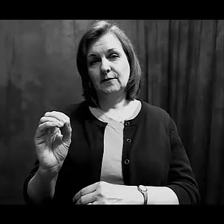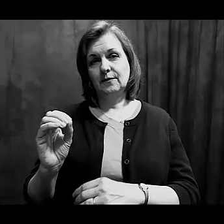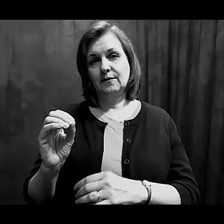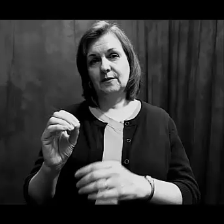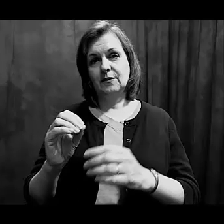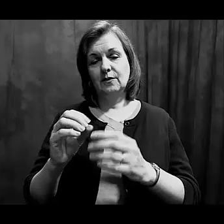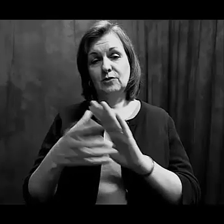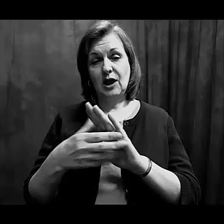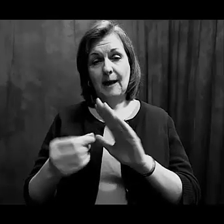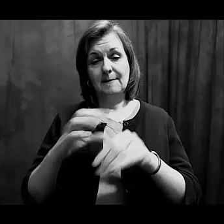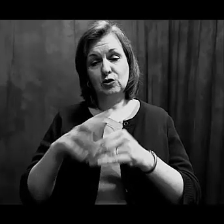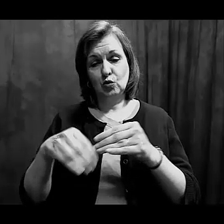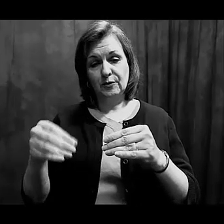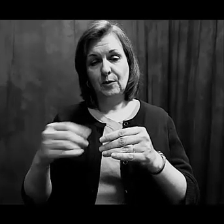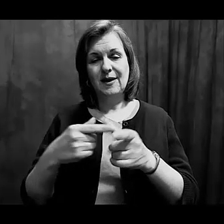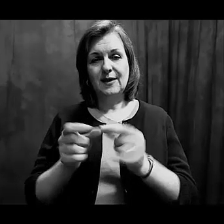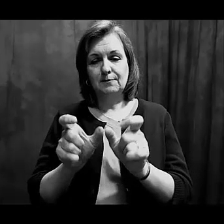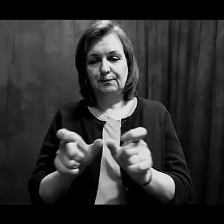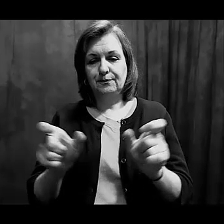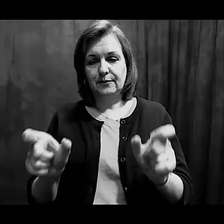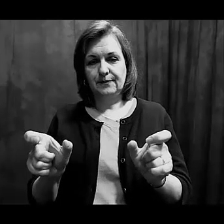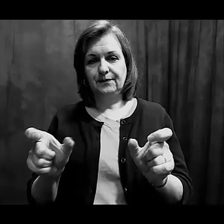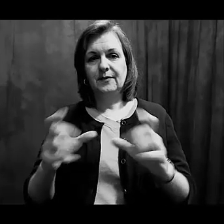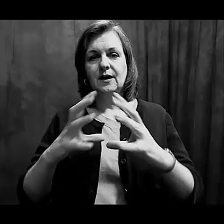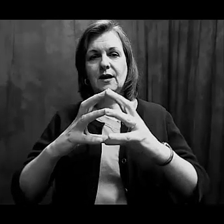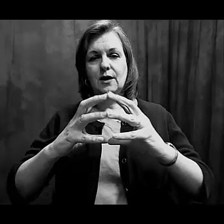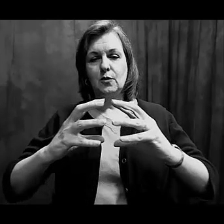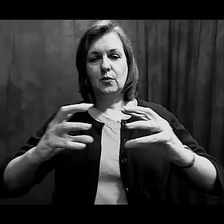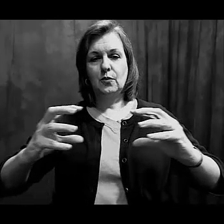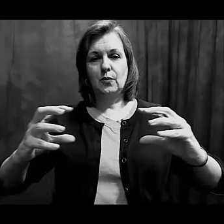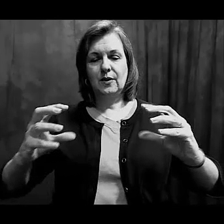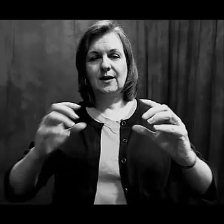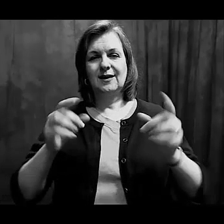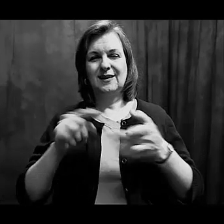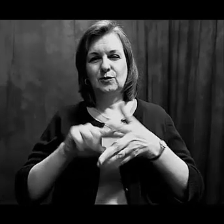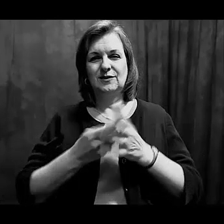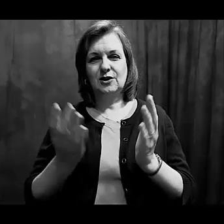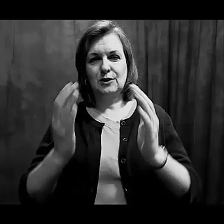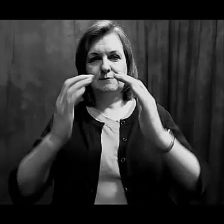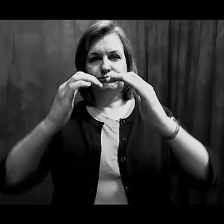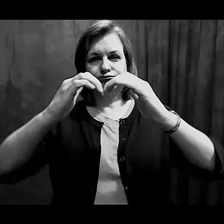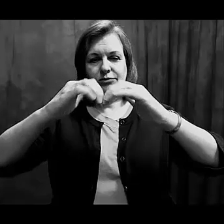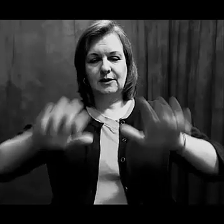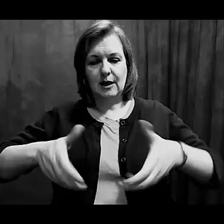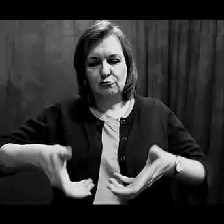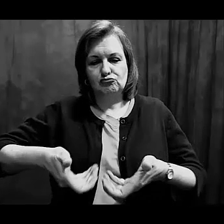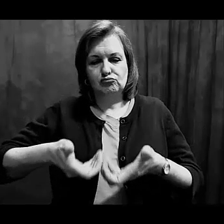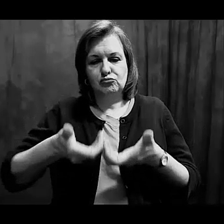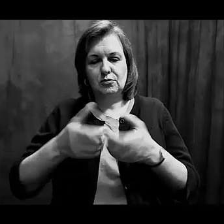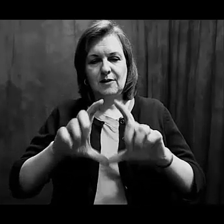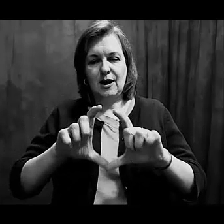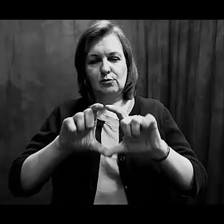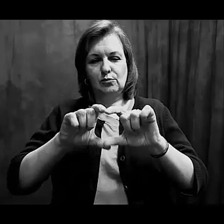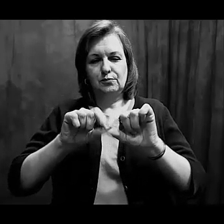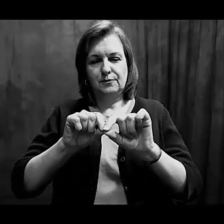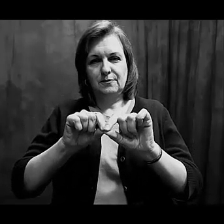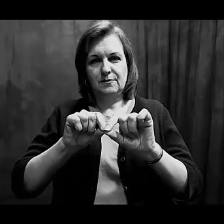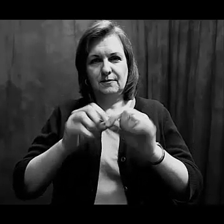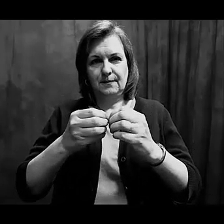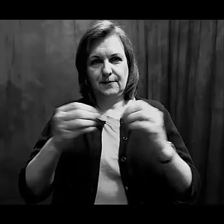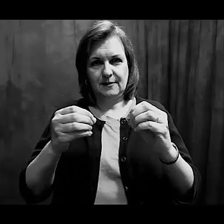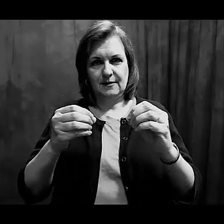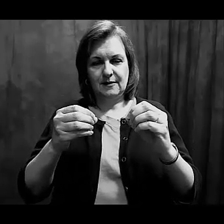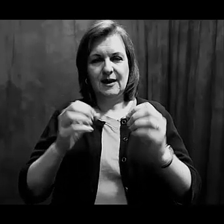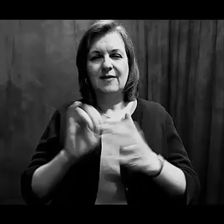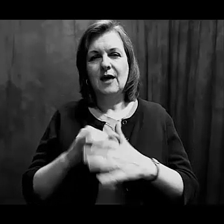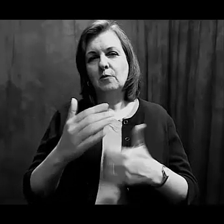cell will elongate so that it can split itself in half. And you see these indents that are starting that are actually going to